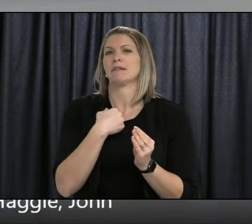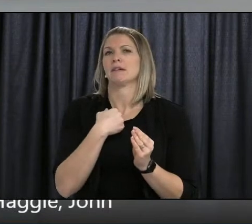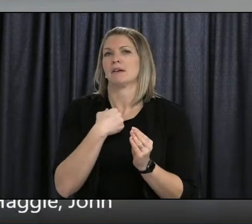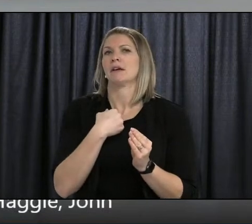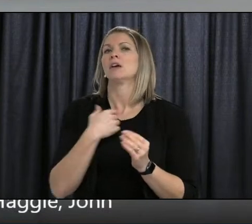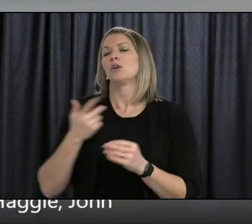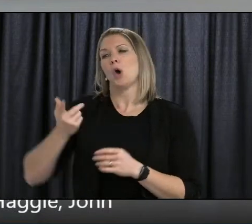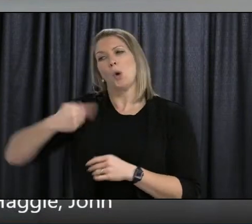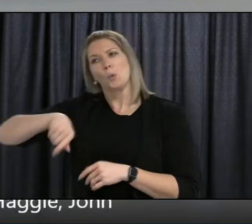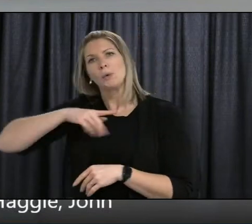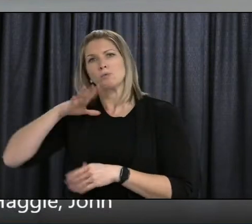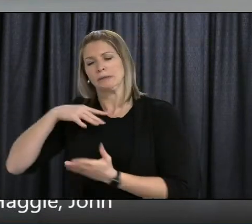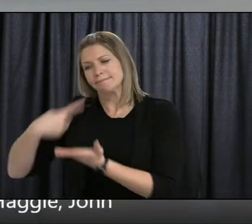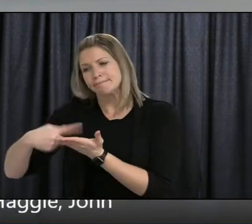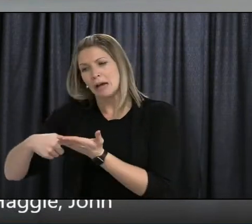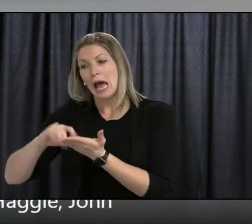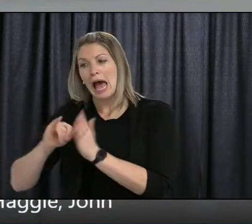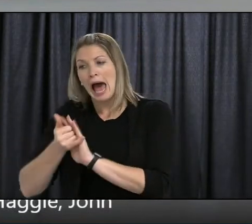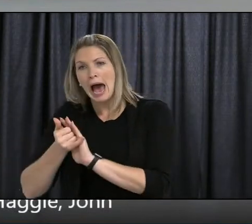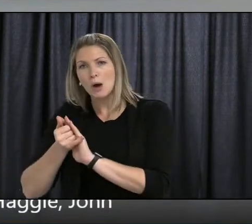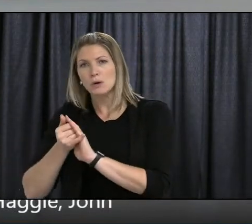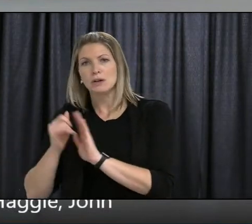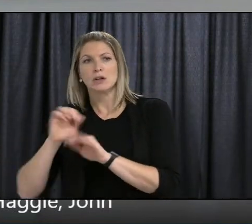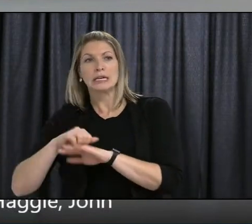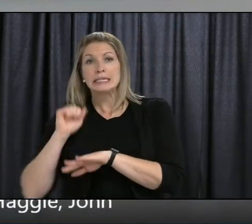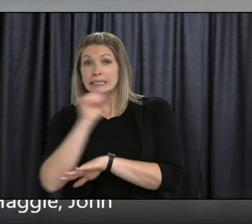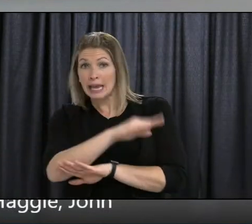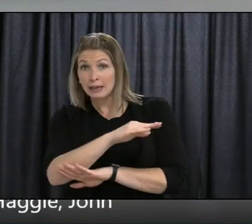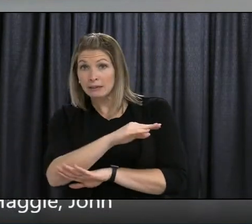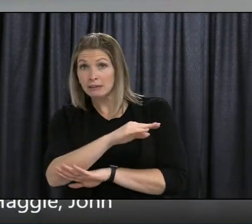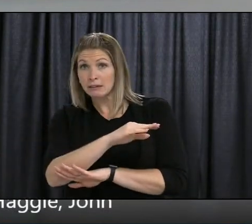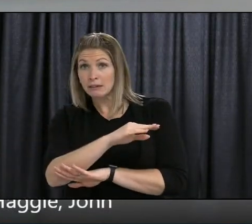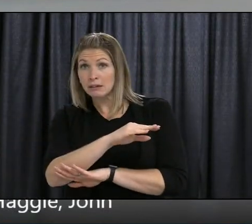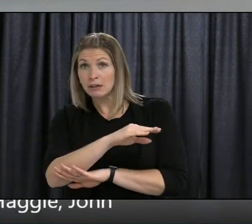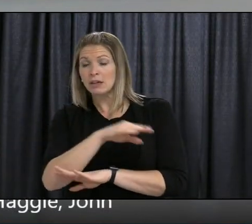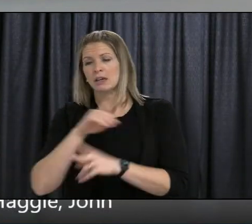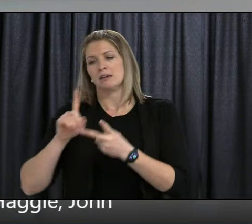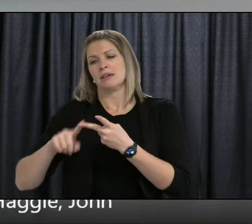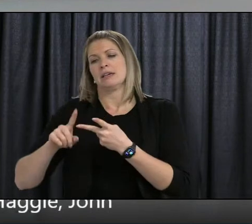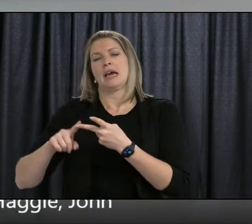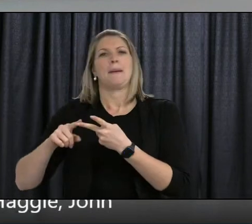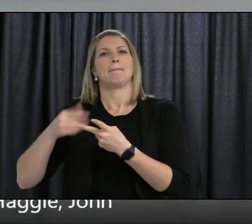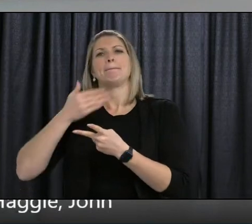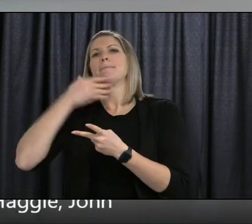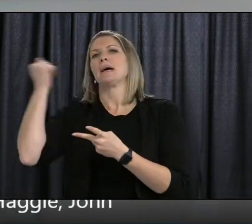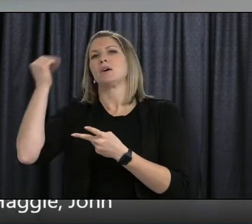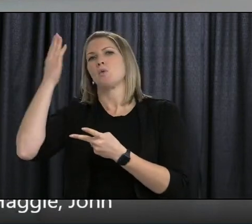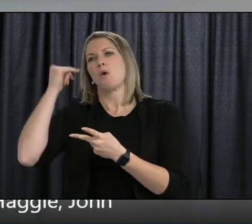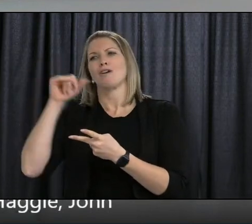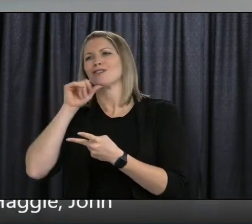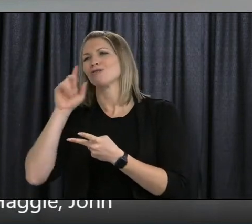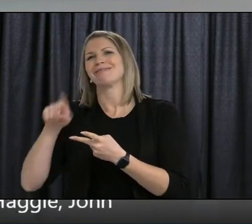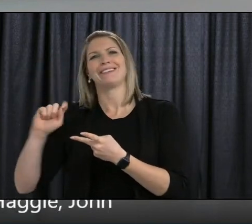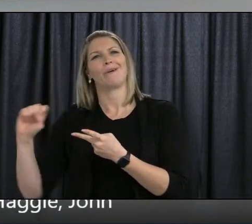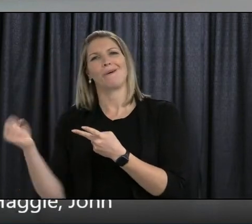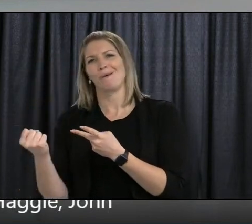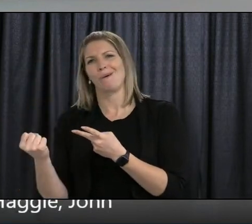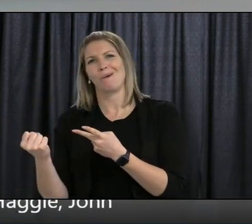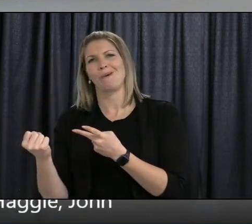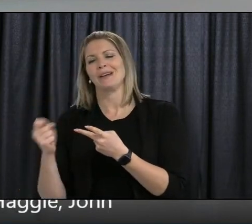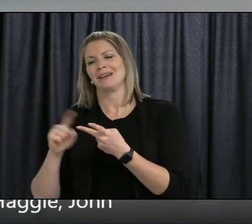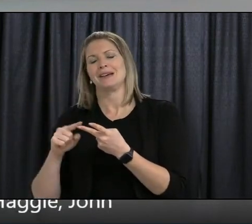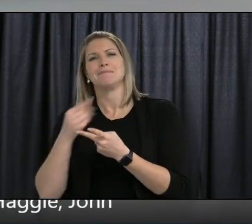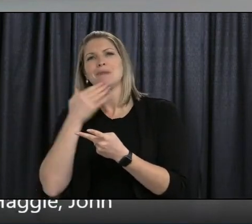Moderna vaccine would be a huge asset in being able to distribute to